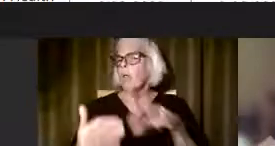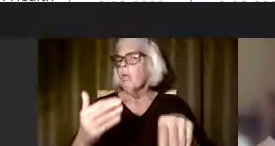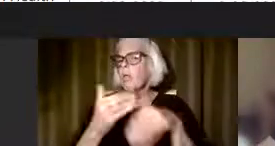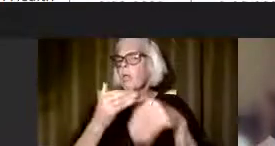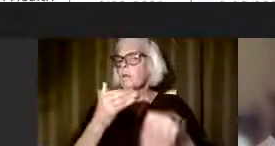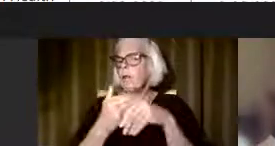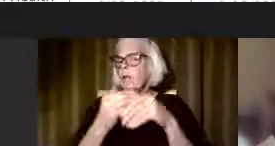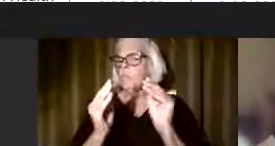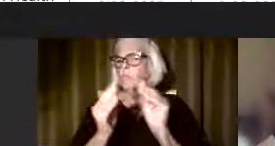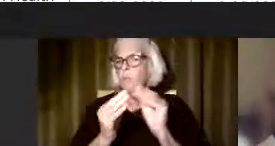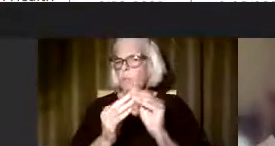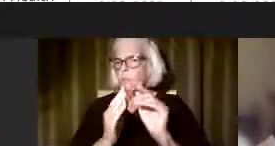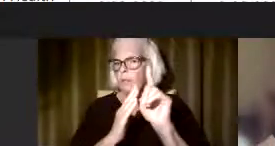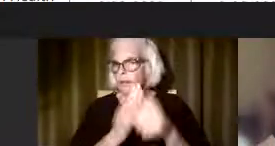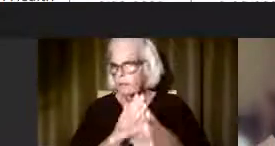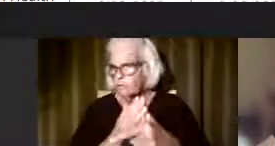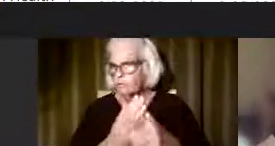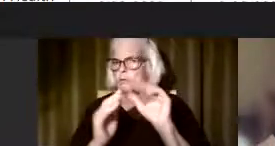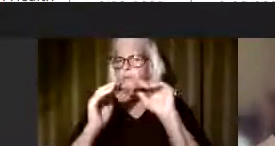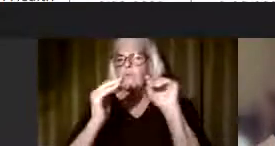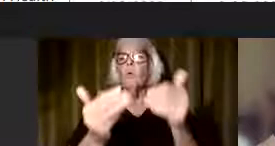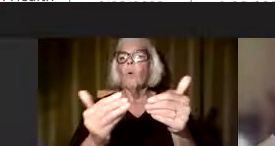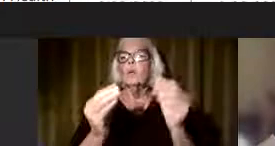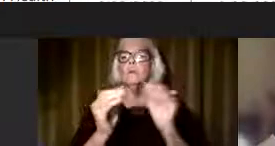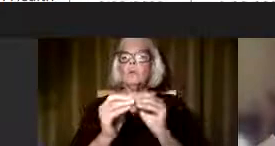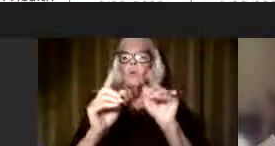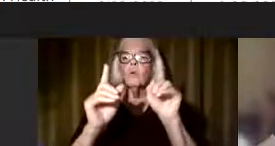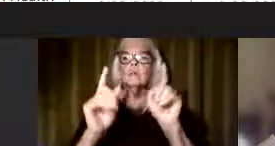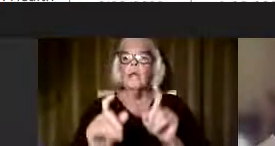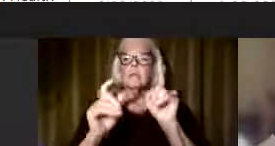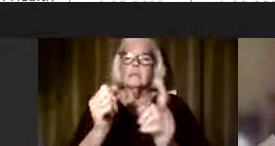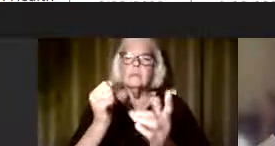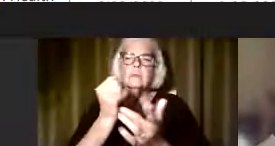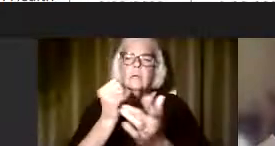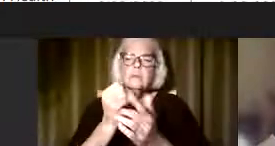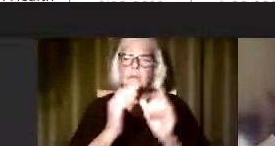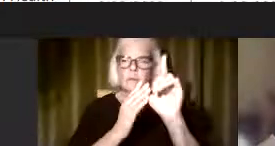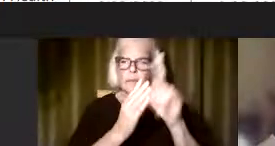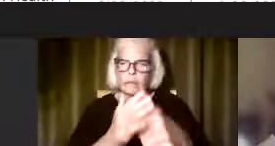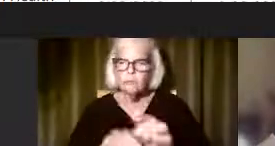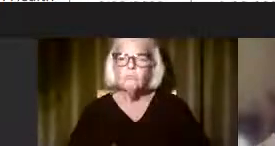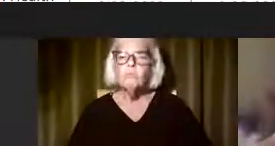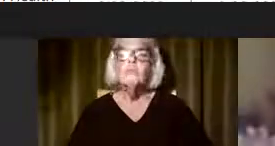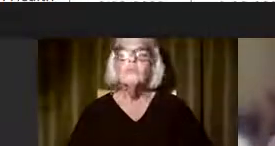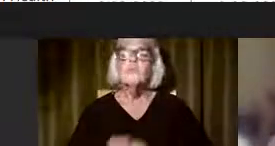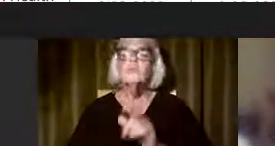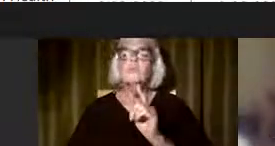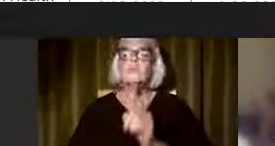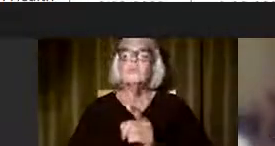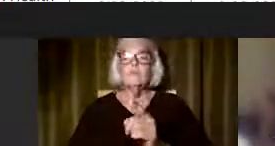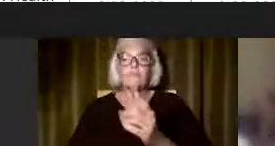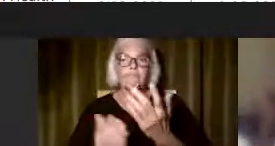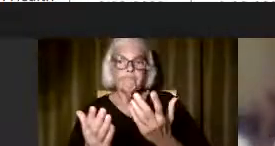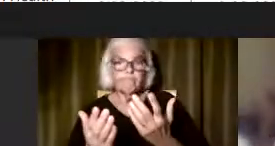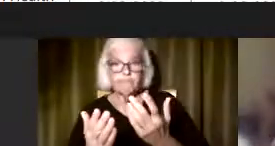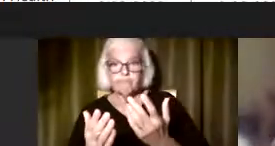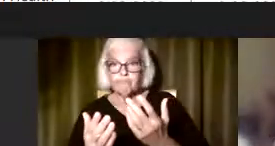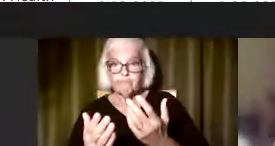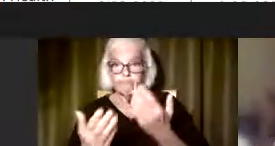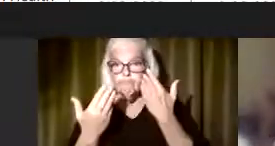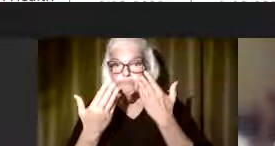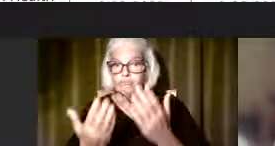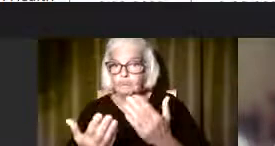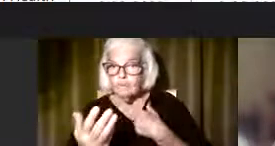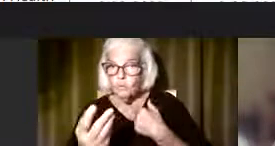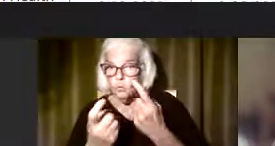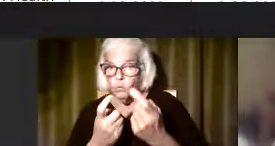pause here. Anna, I don't know if there's any questions, or I'd welcome, I like answering questions kind of